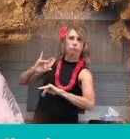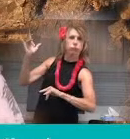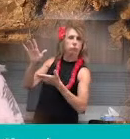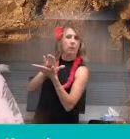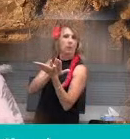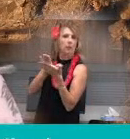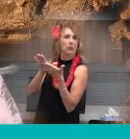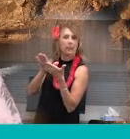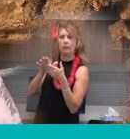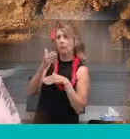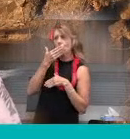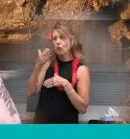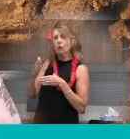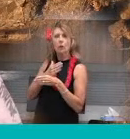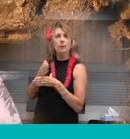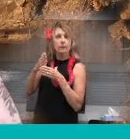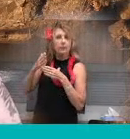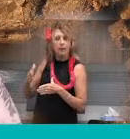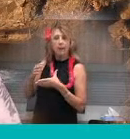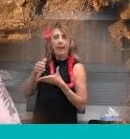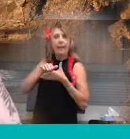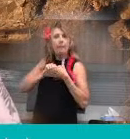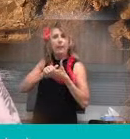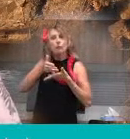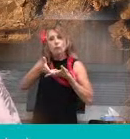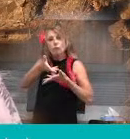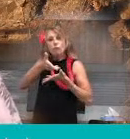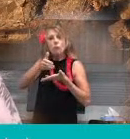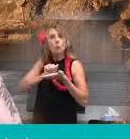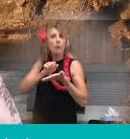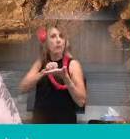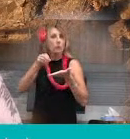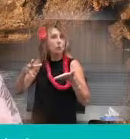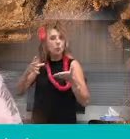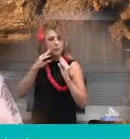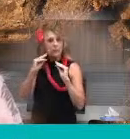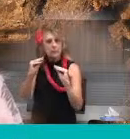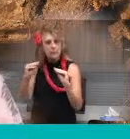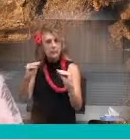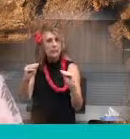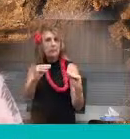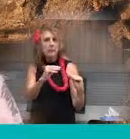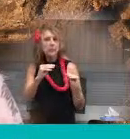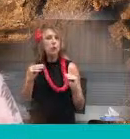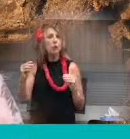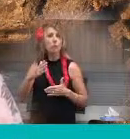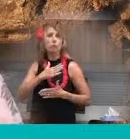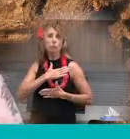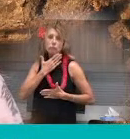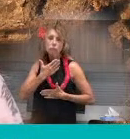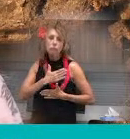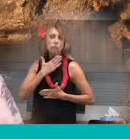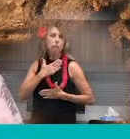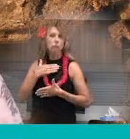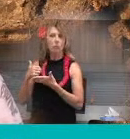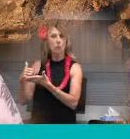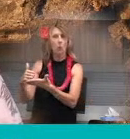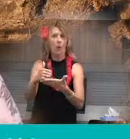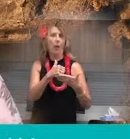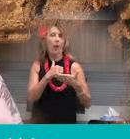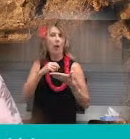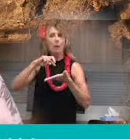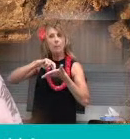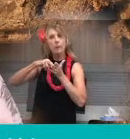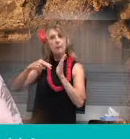colleague to staff and mentor to the students. His kindness and willingness to help anyone reflected the deep